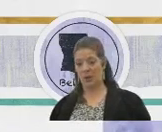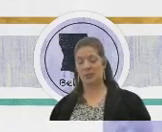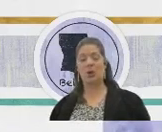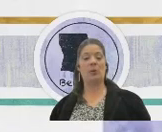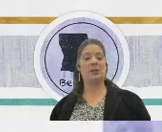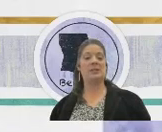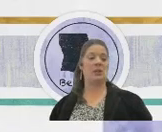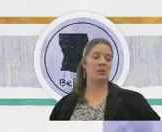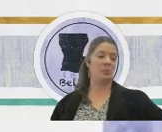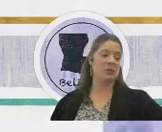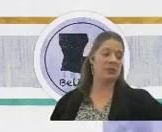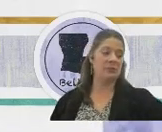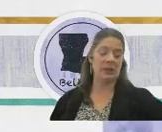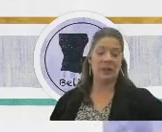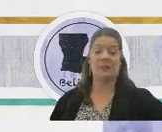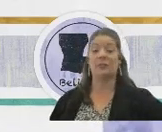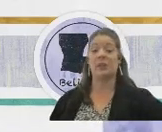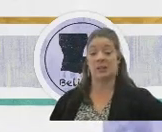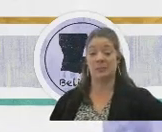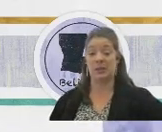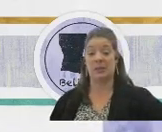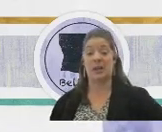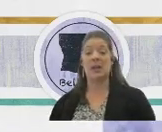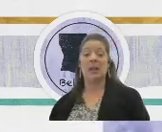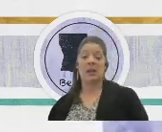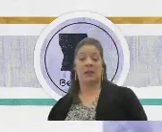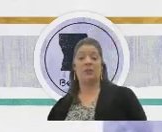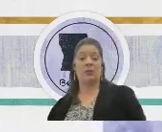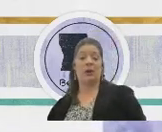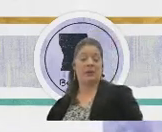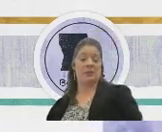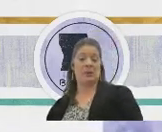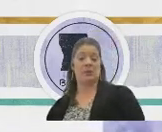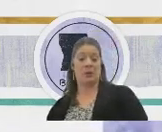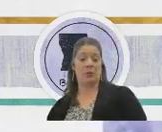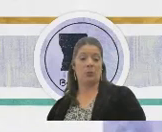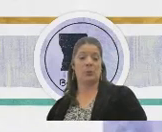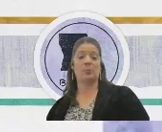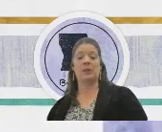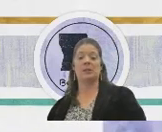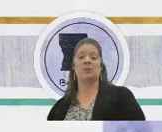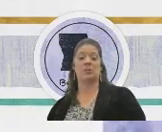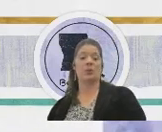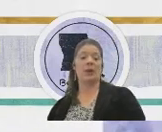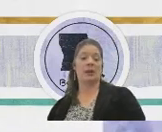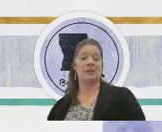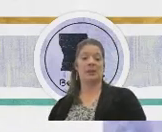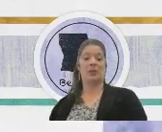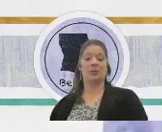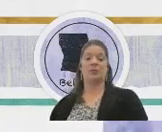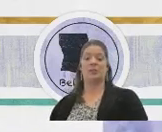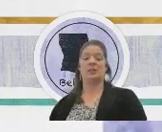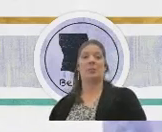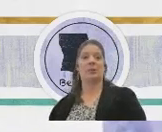you on this call with us, thank you so much for submitting that. If you've not submitted that, if you have semester hour coursework, please do go ahead and